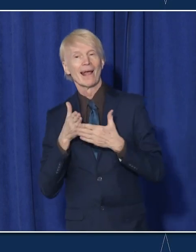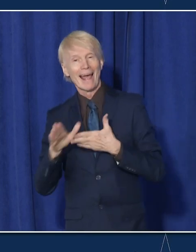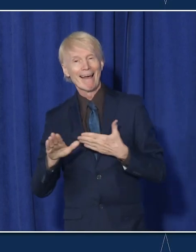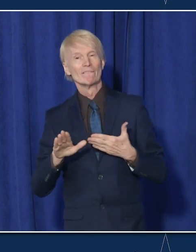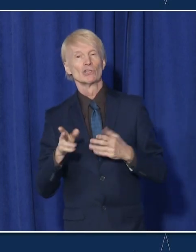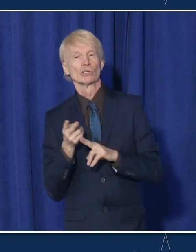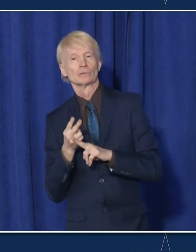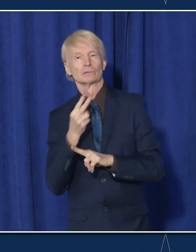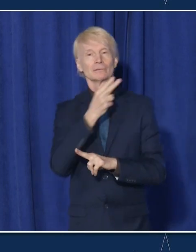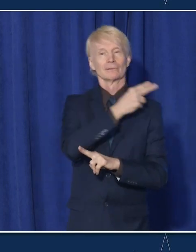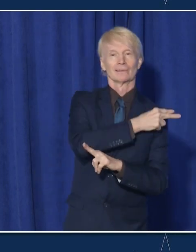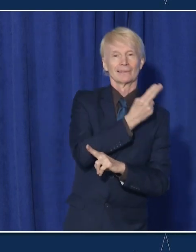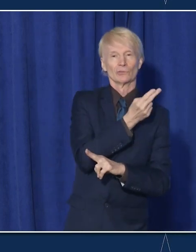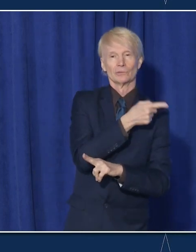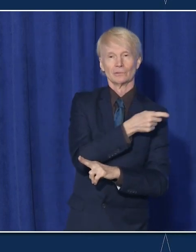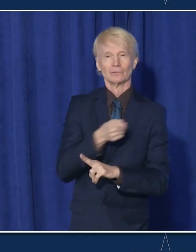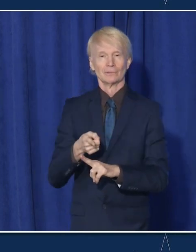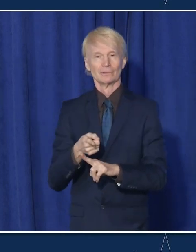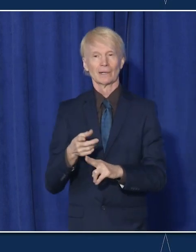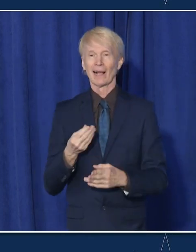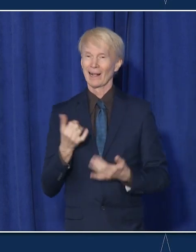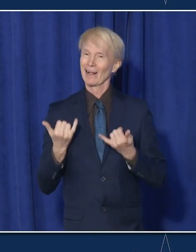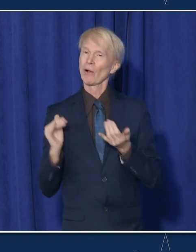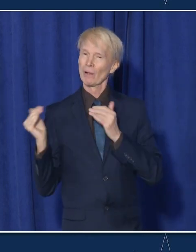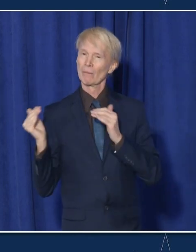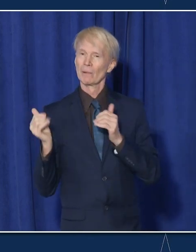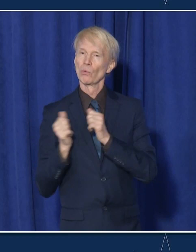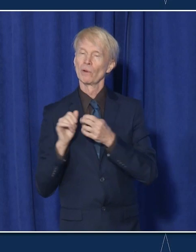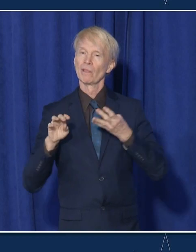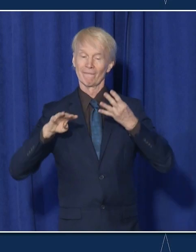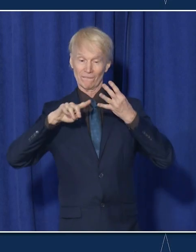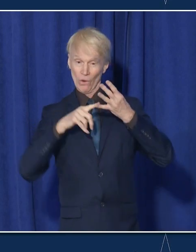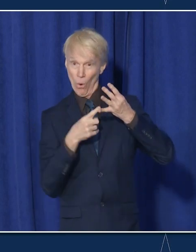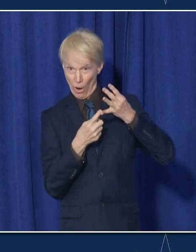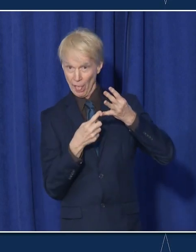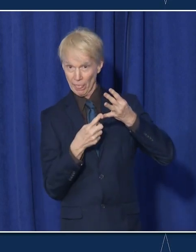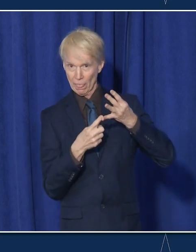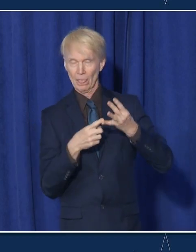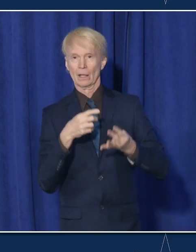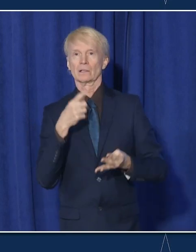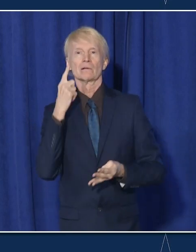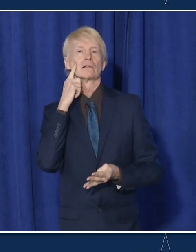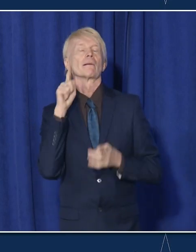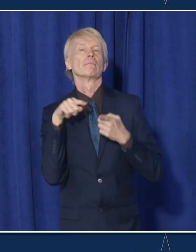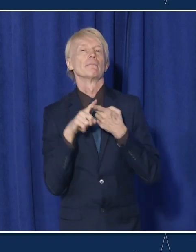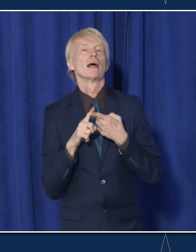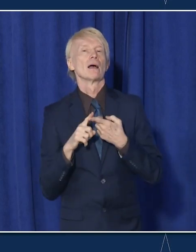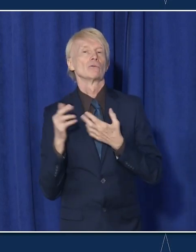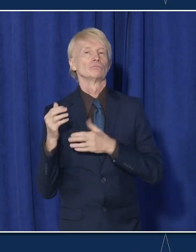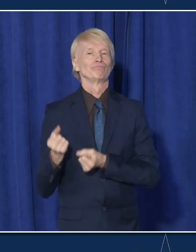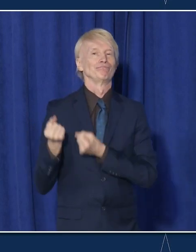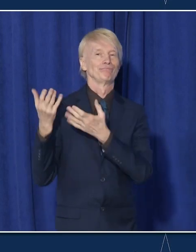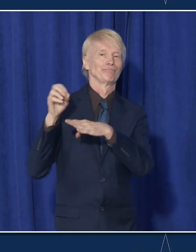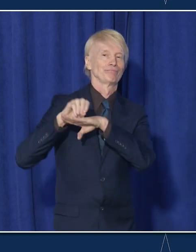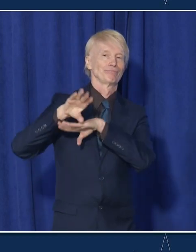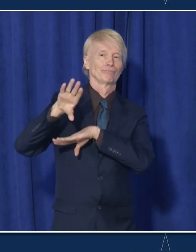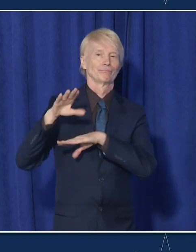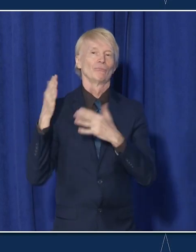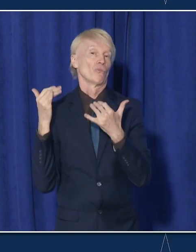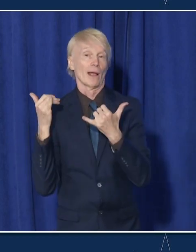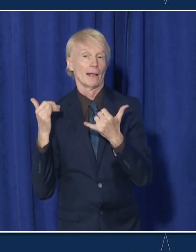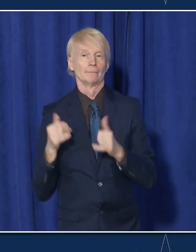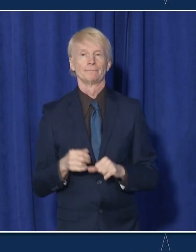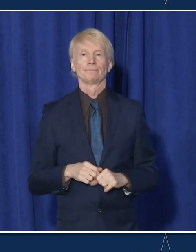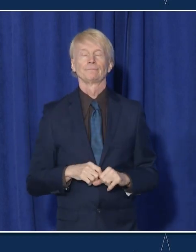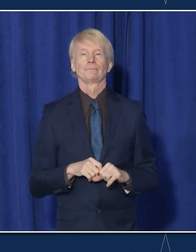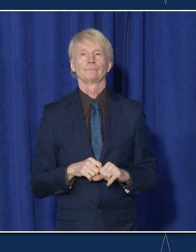not that dissimilar from where we are right now with that 4th dose. You're thinking about booster recommendations often because you